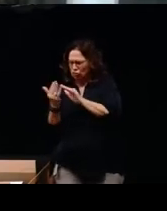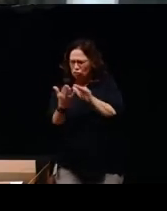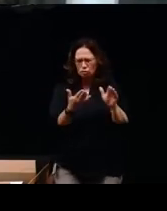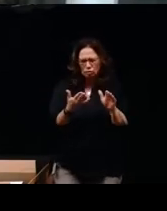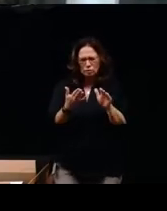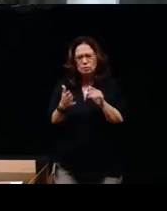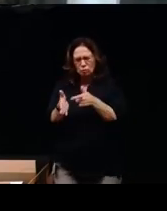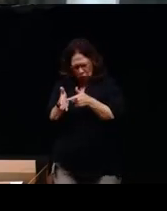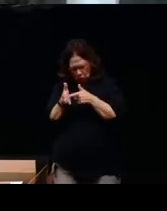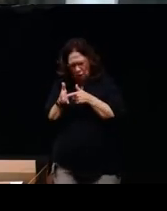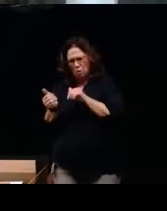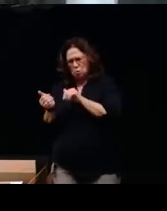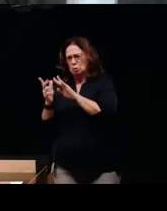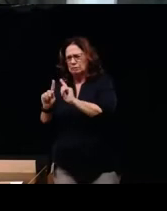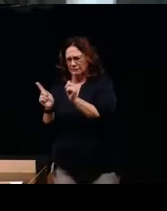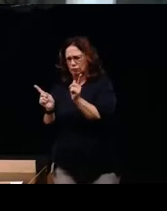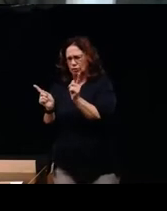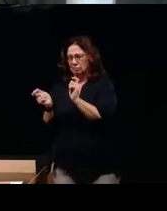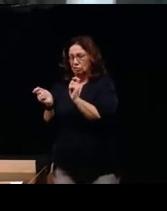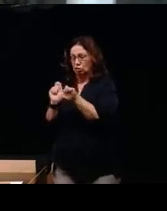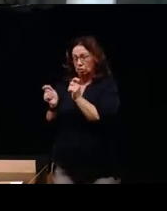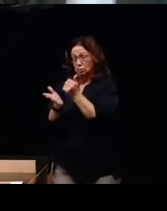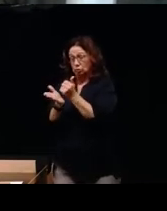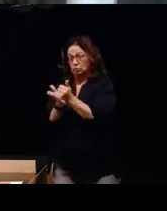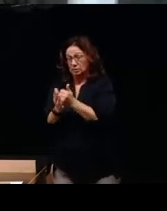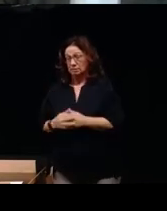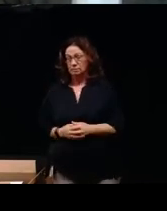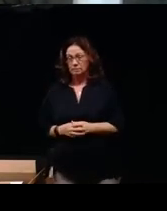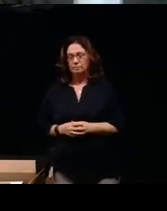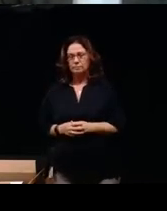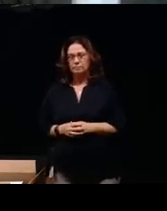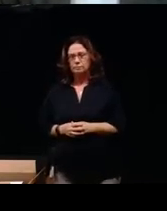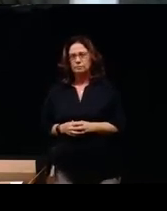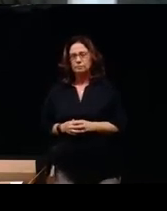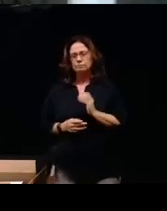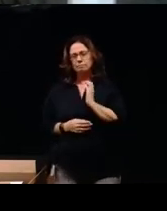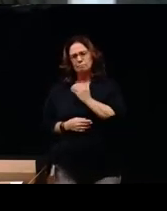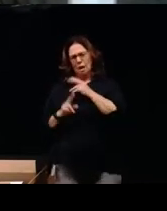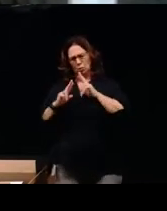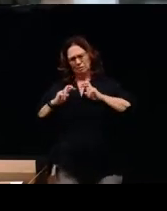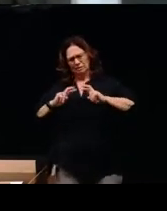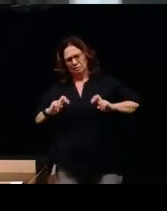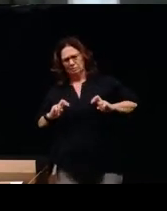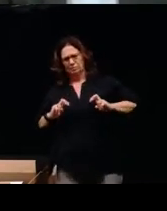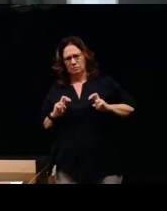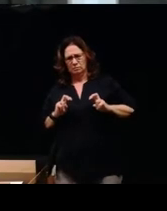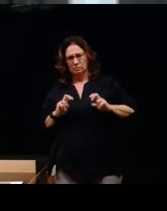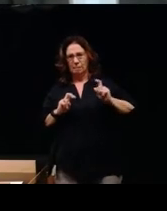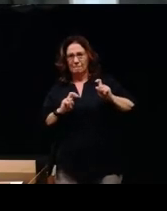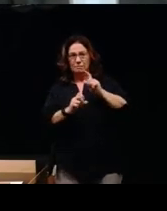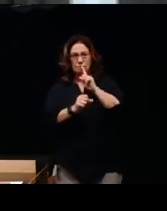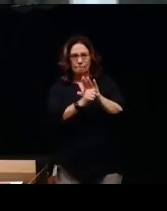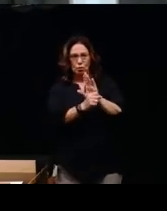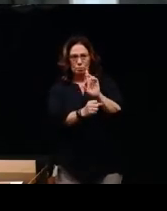different or at least adjusted treatment plan. So our assessment is set up to confirm